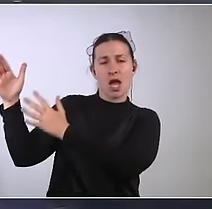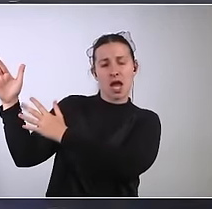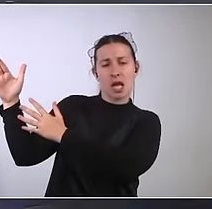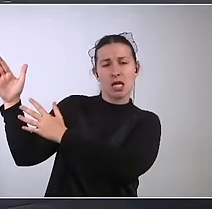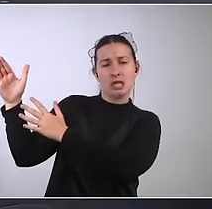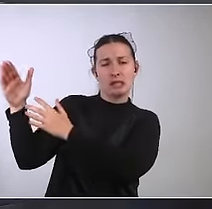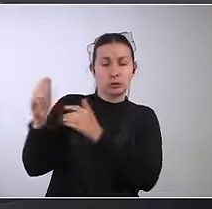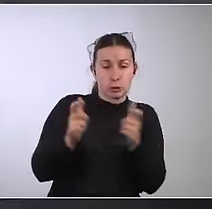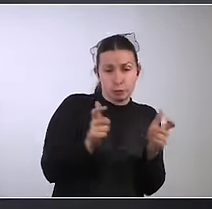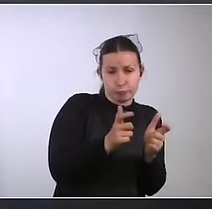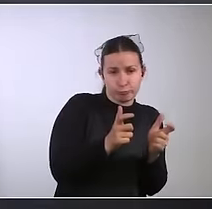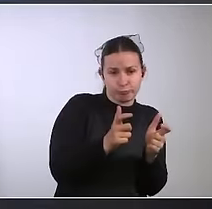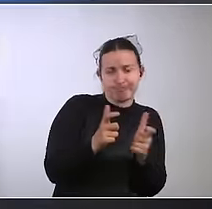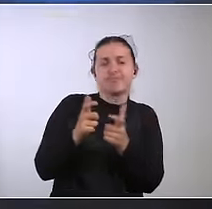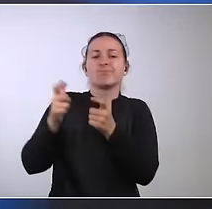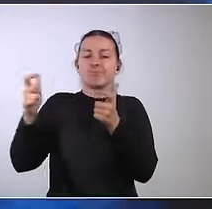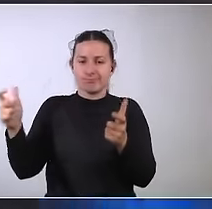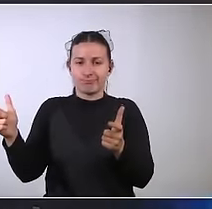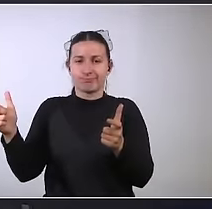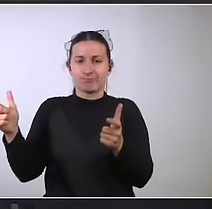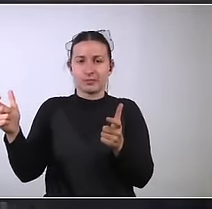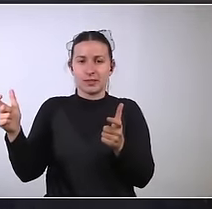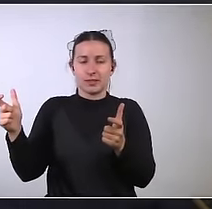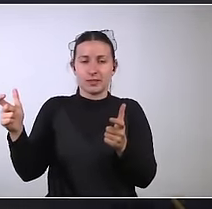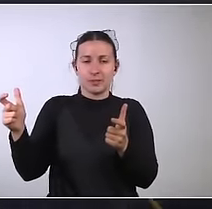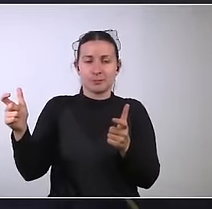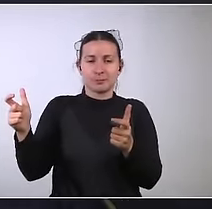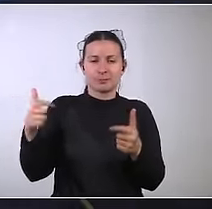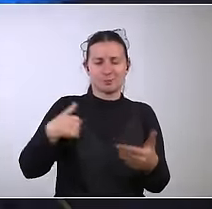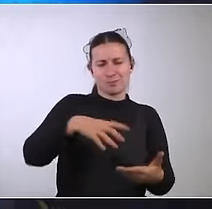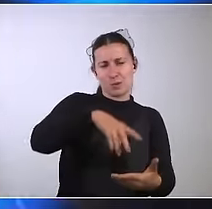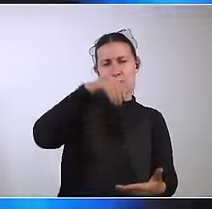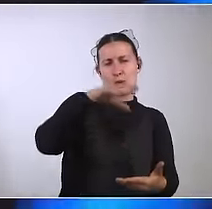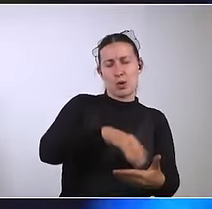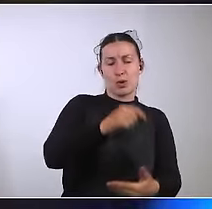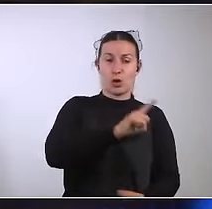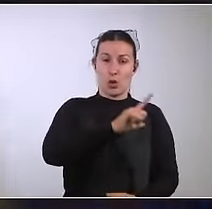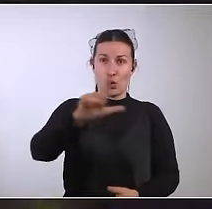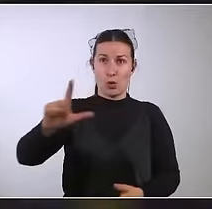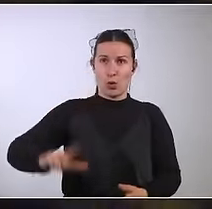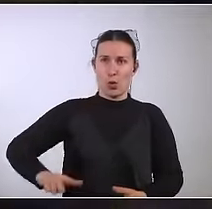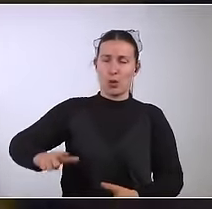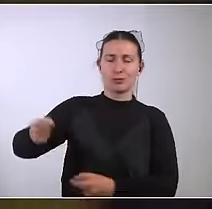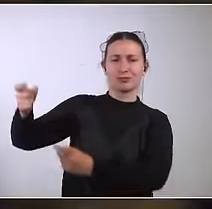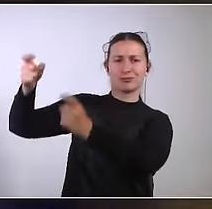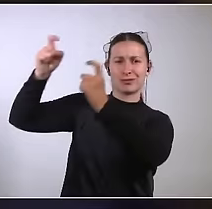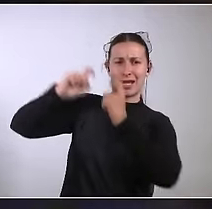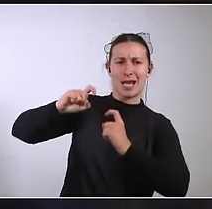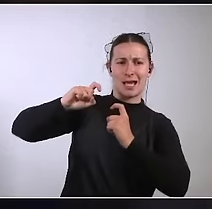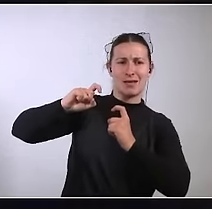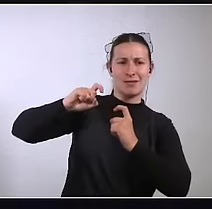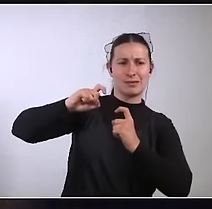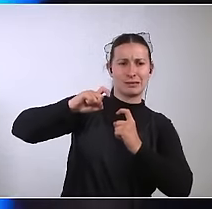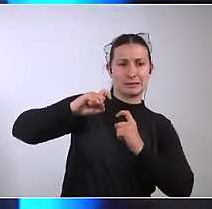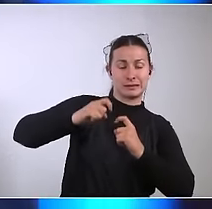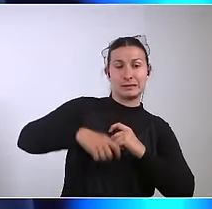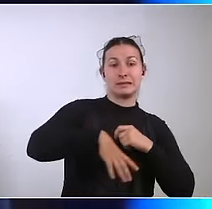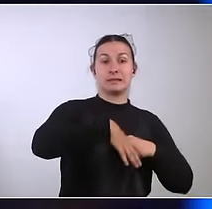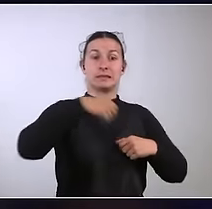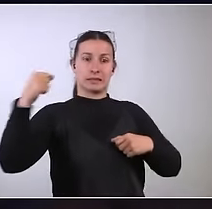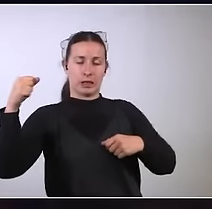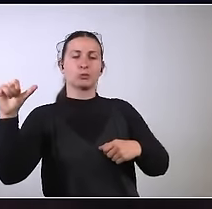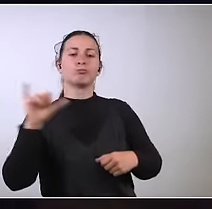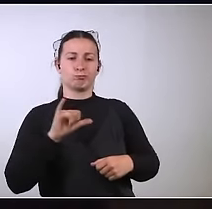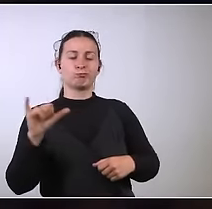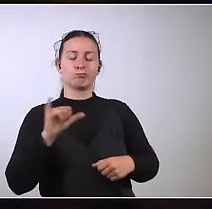or a lot. But I have learned that the Lord gives and the Lord takes away. But